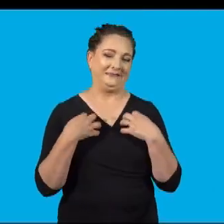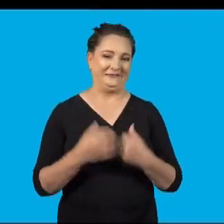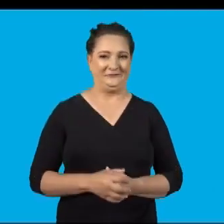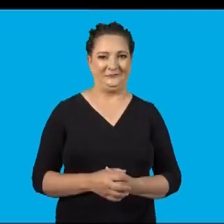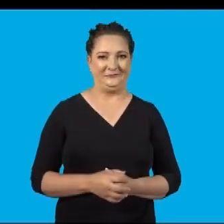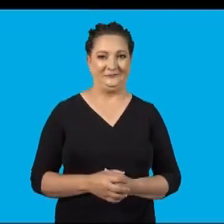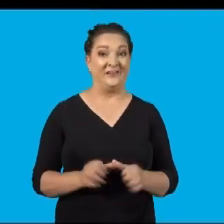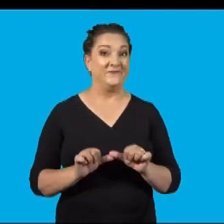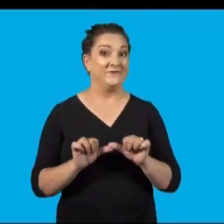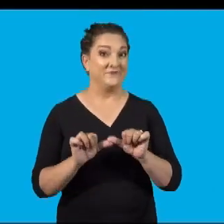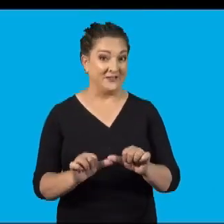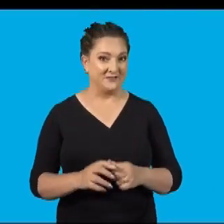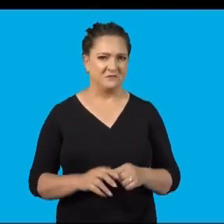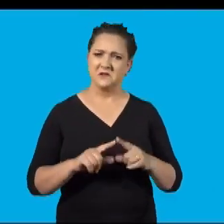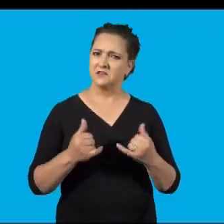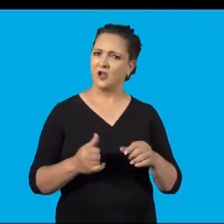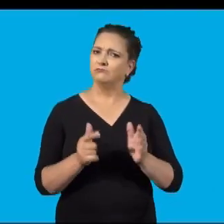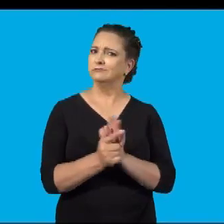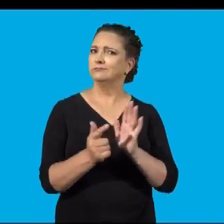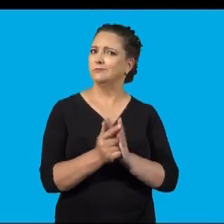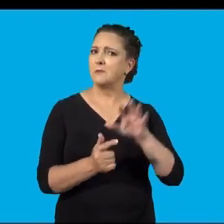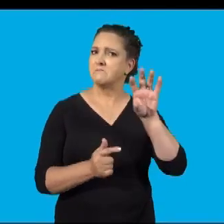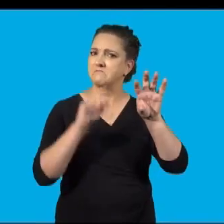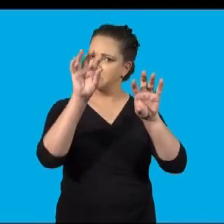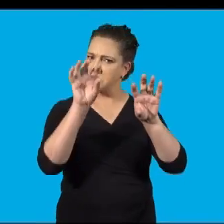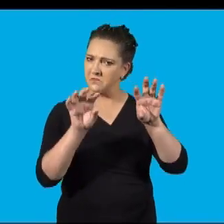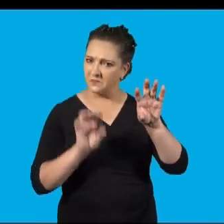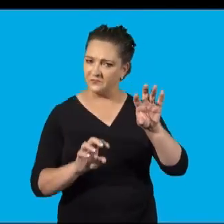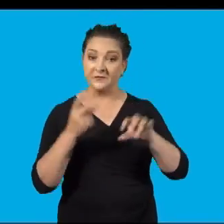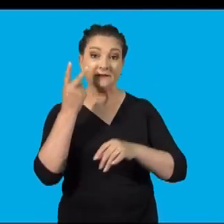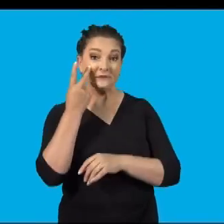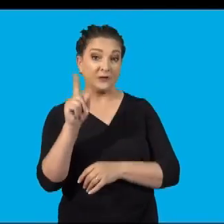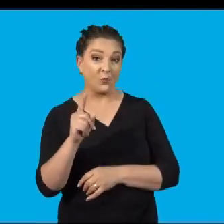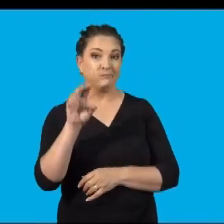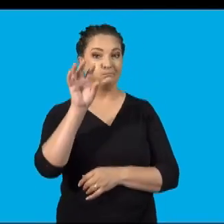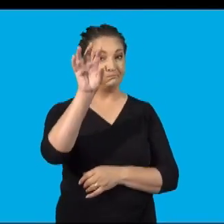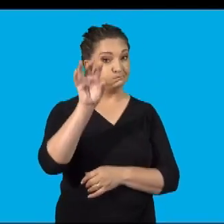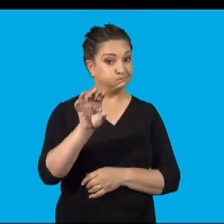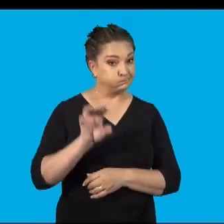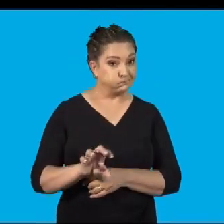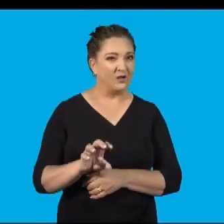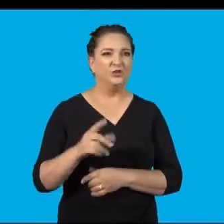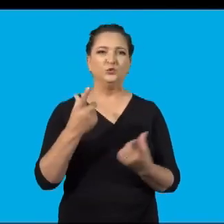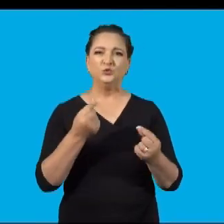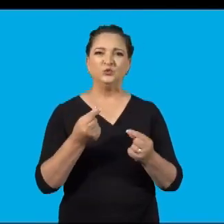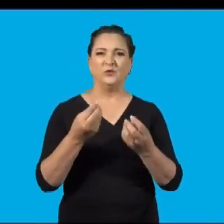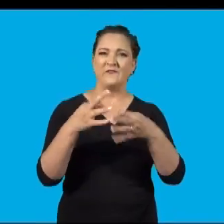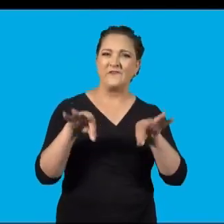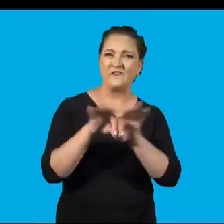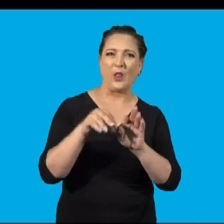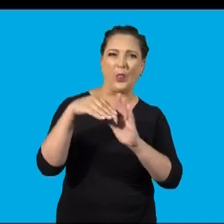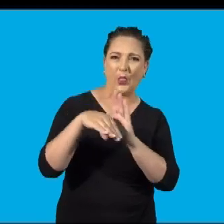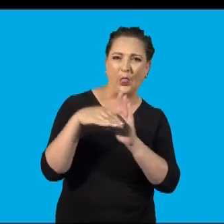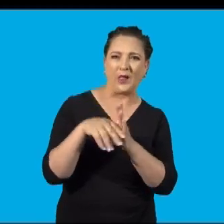Here's the lesson map. I'll look at depreciation, calculations, and I'll also incorporate that with note